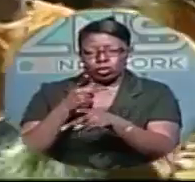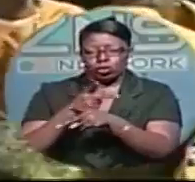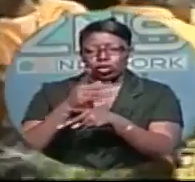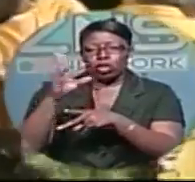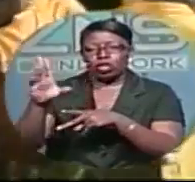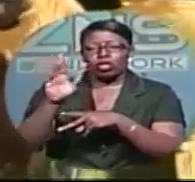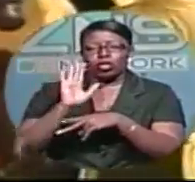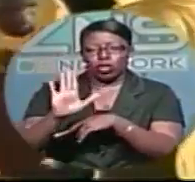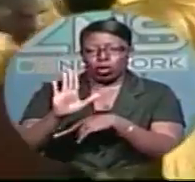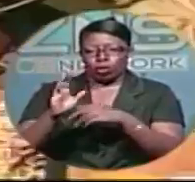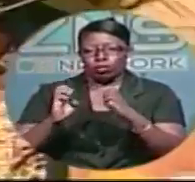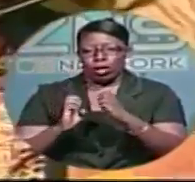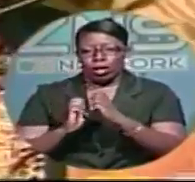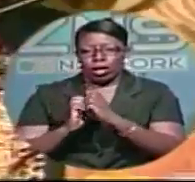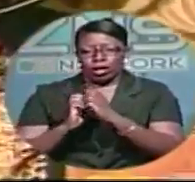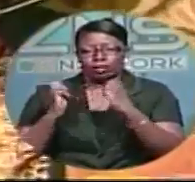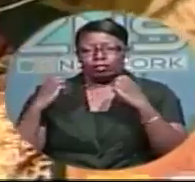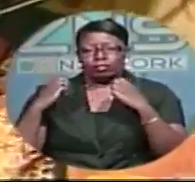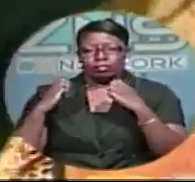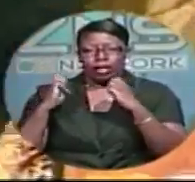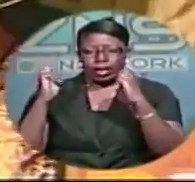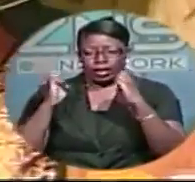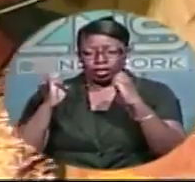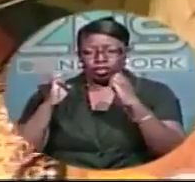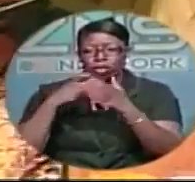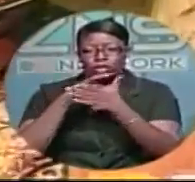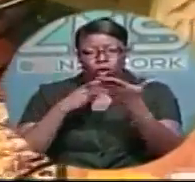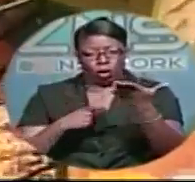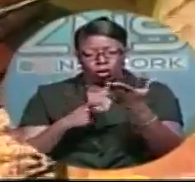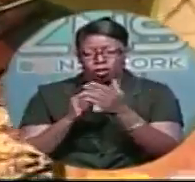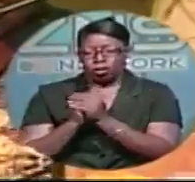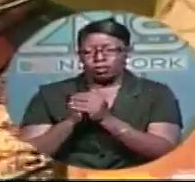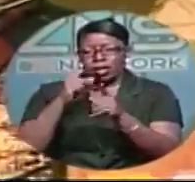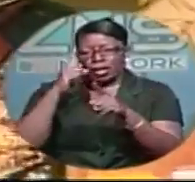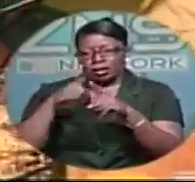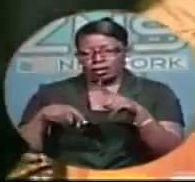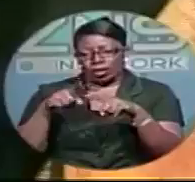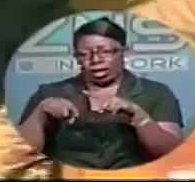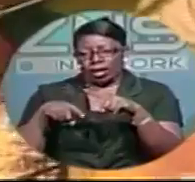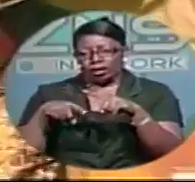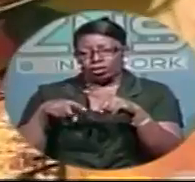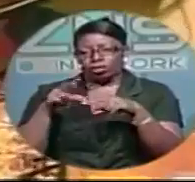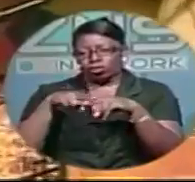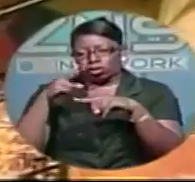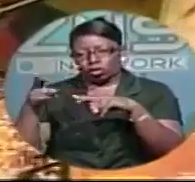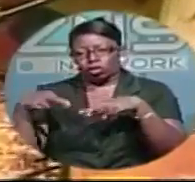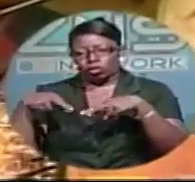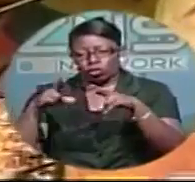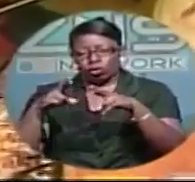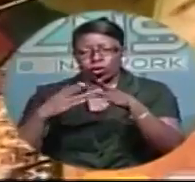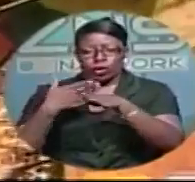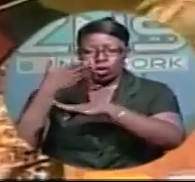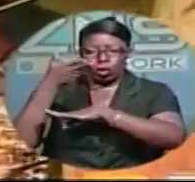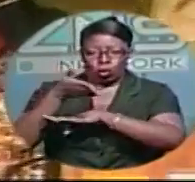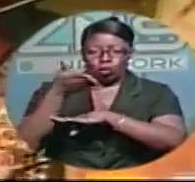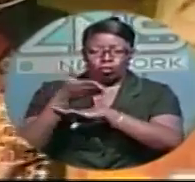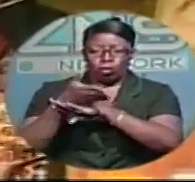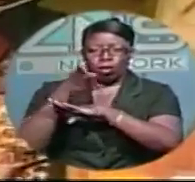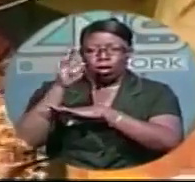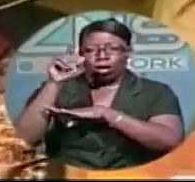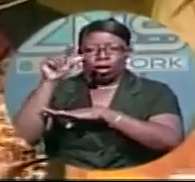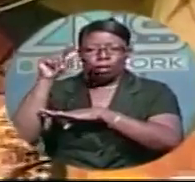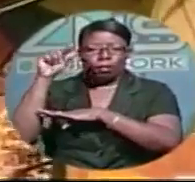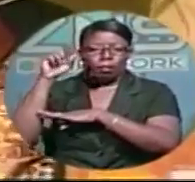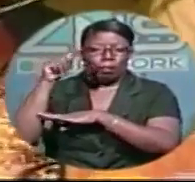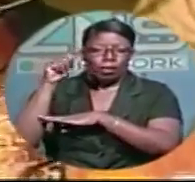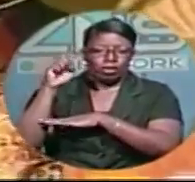your borders. They cannot do roadworks projects without going $100 million over budget. They can't help you